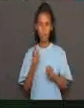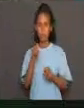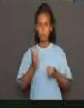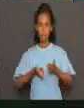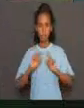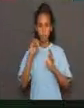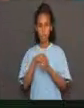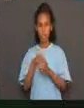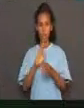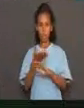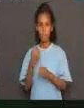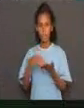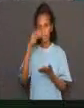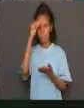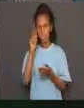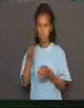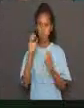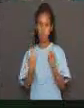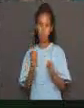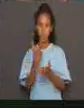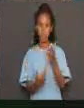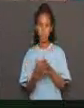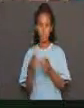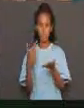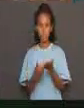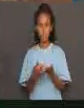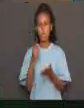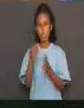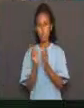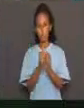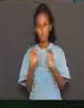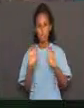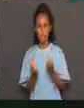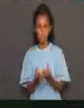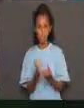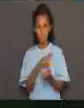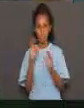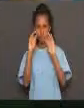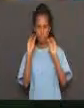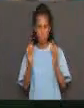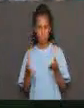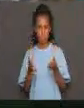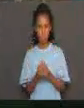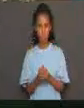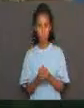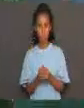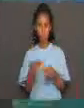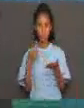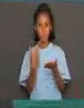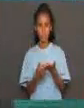in. After the lesson, you can discuss this with your classmates and